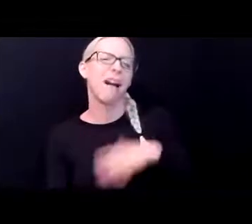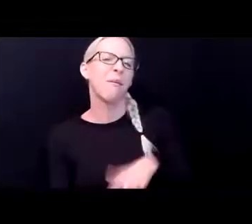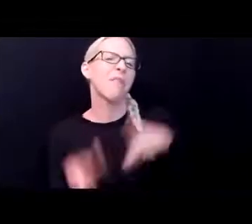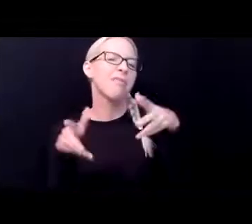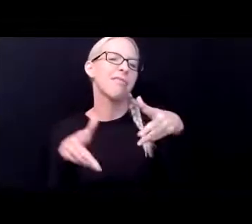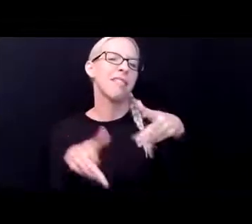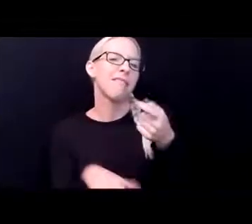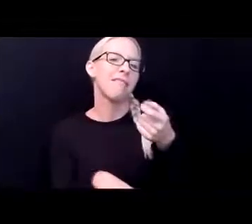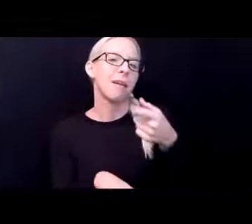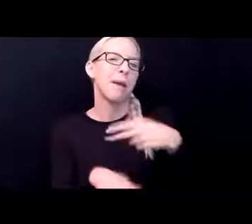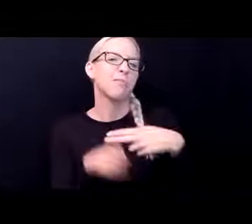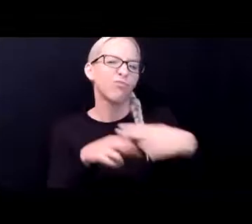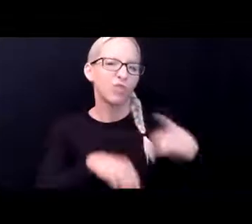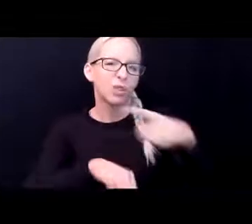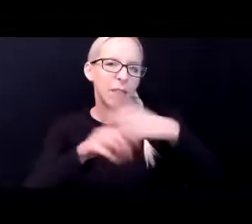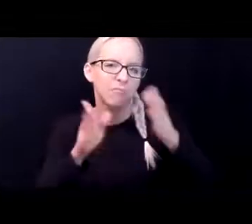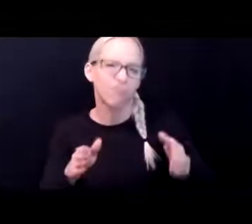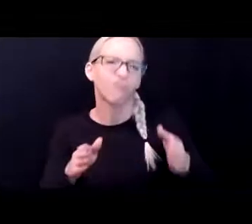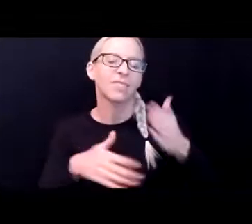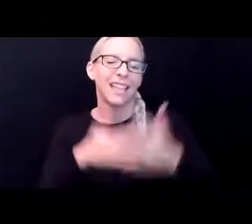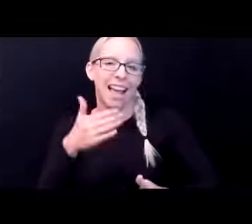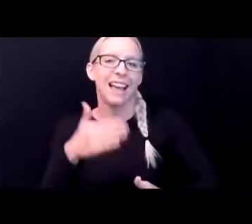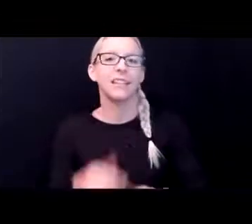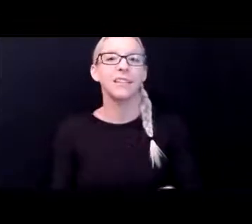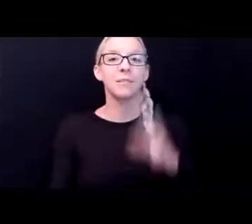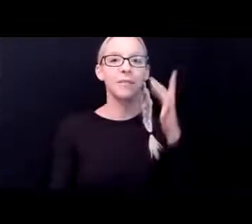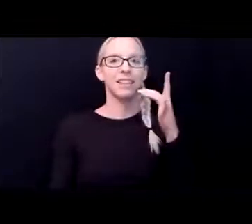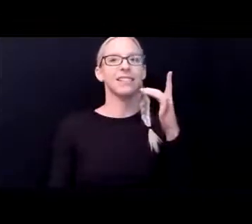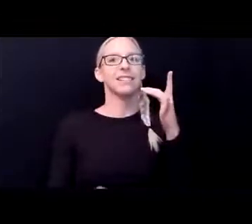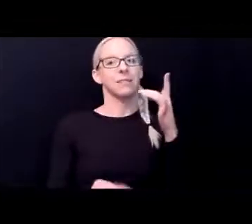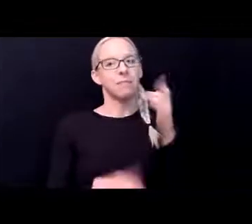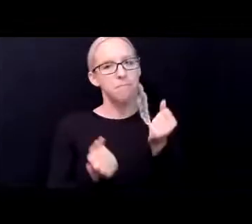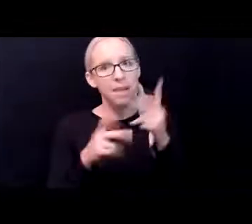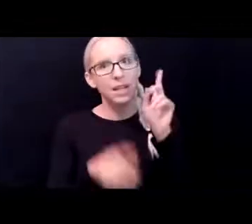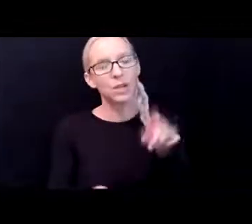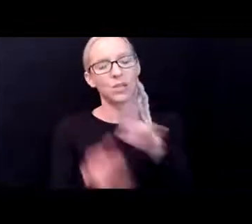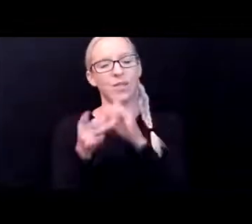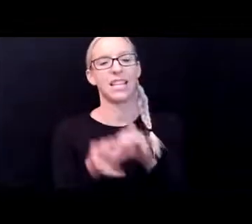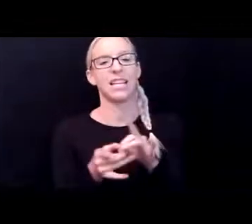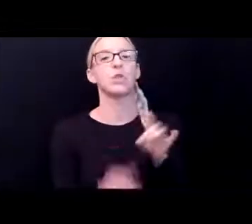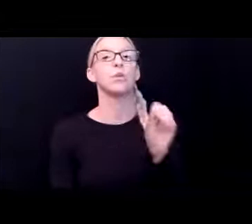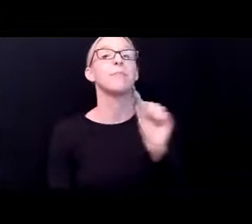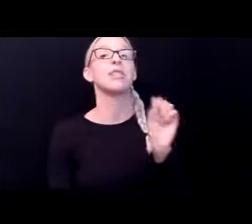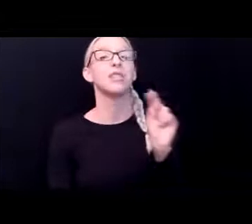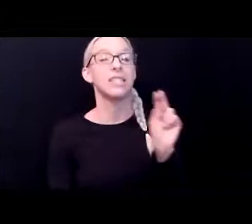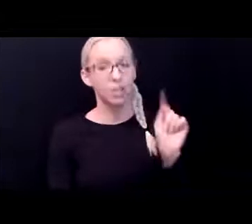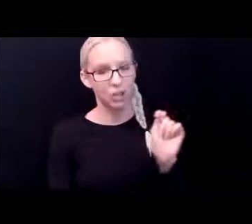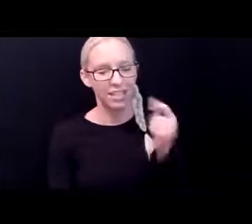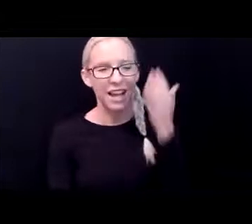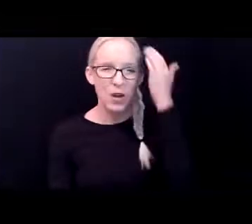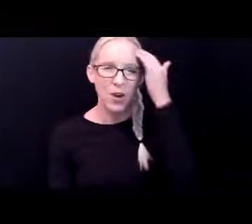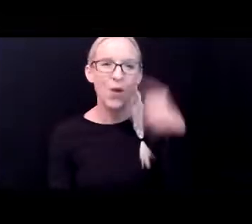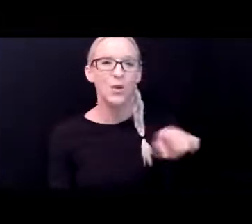for questions, because a lot of those earlier questions were special needs trust related as well, and I know you kind of intentionally left those